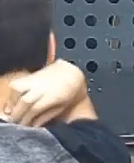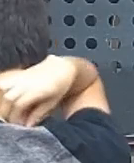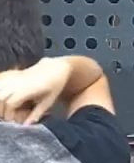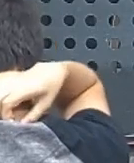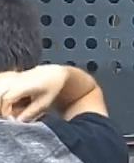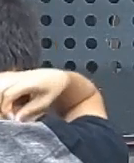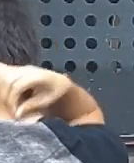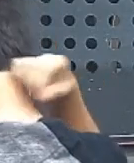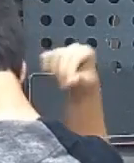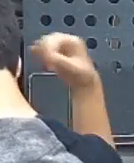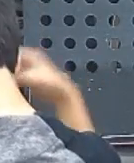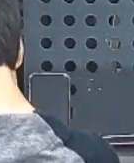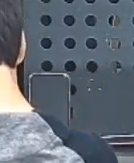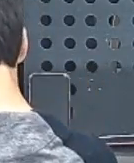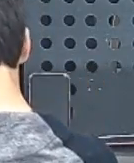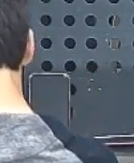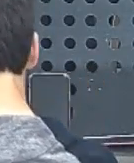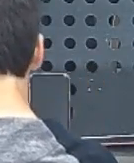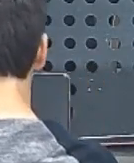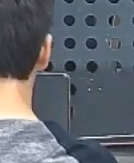Então, vamos fazer o seguinte.